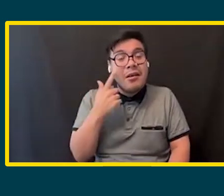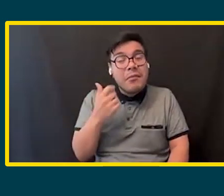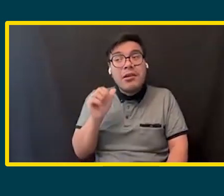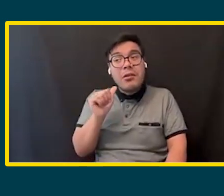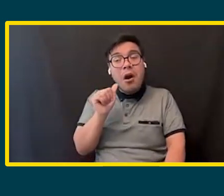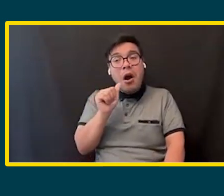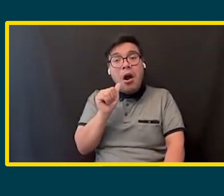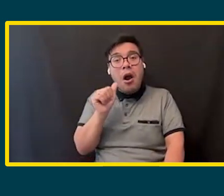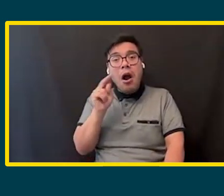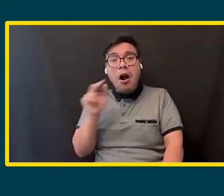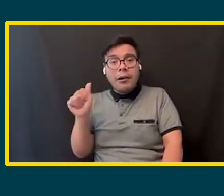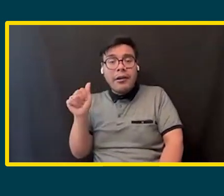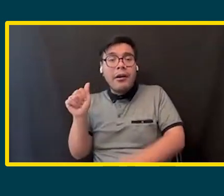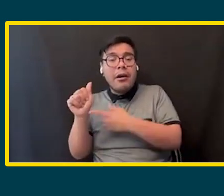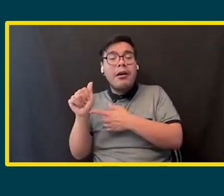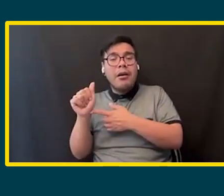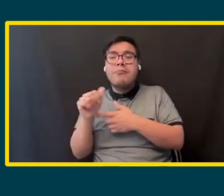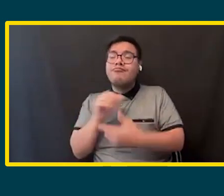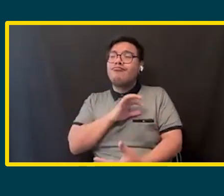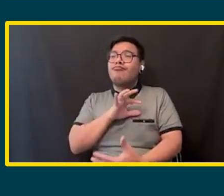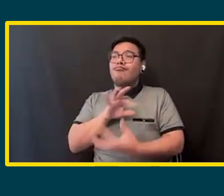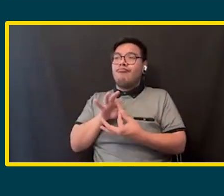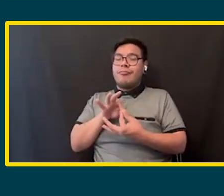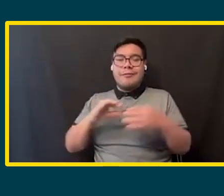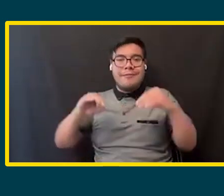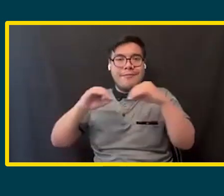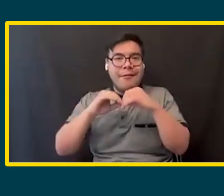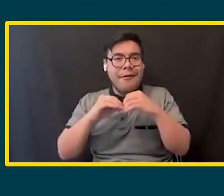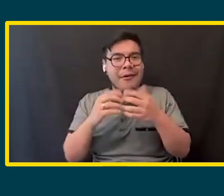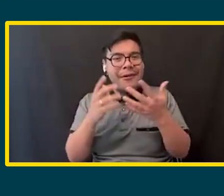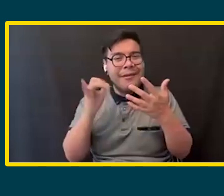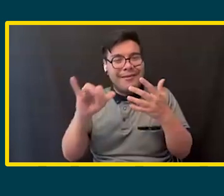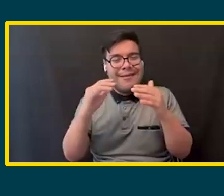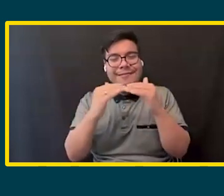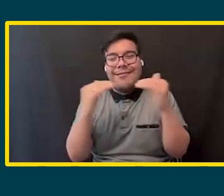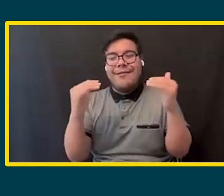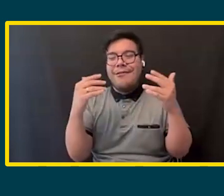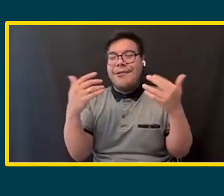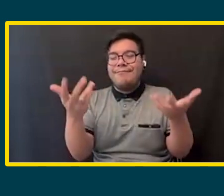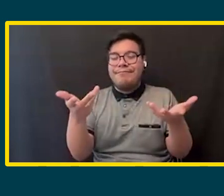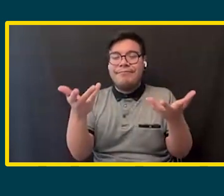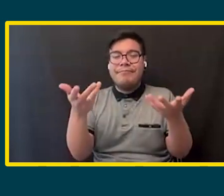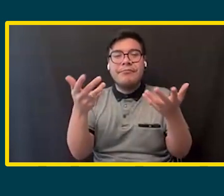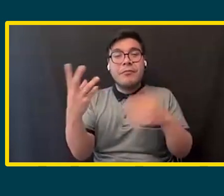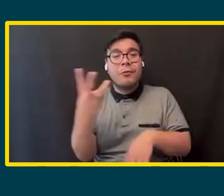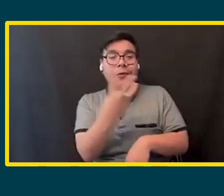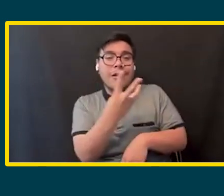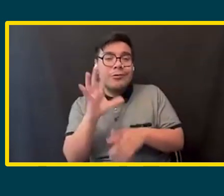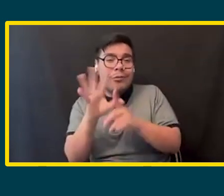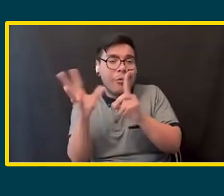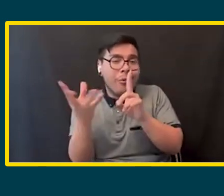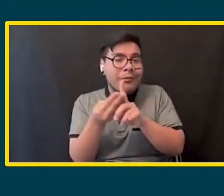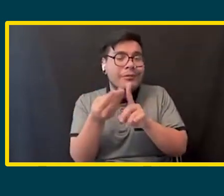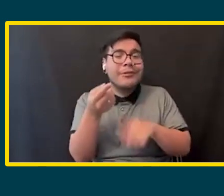more. And there's also just a level of Western culture and whatnot that has